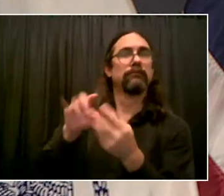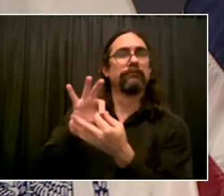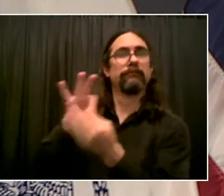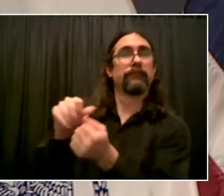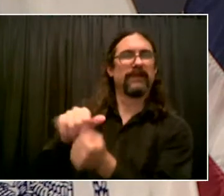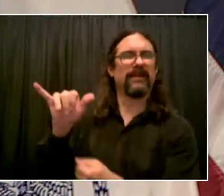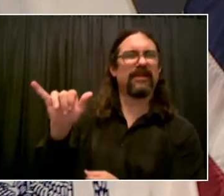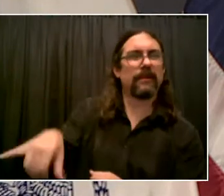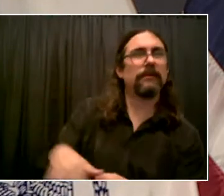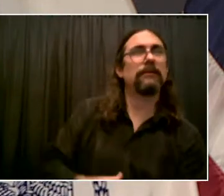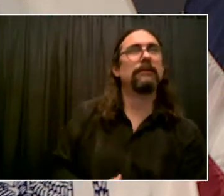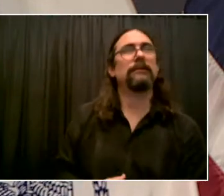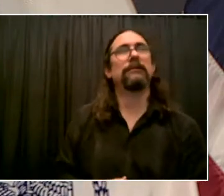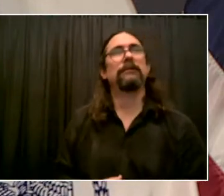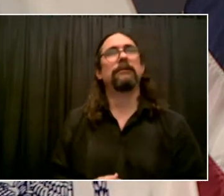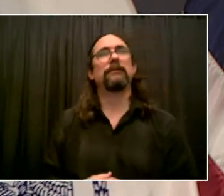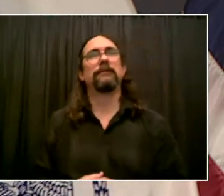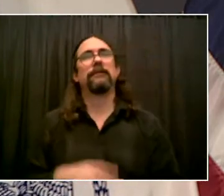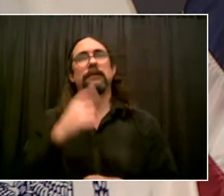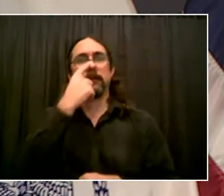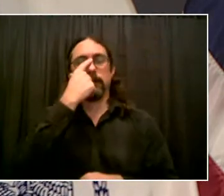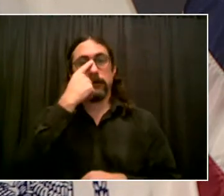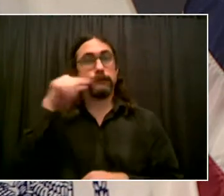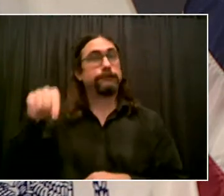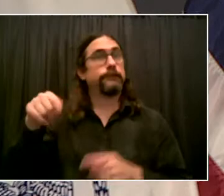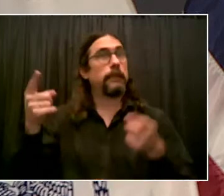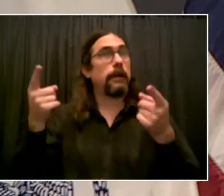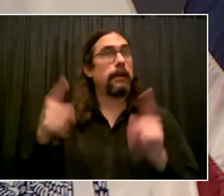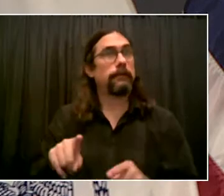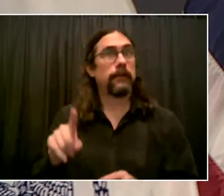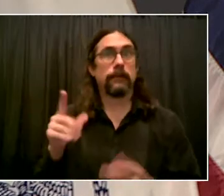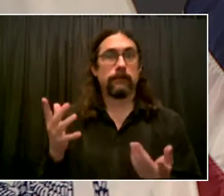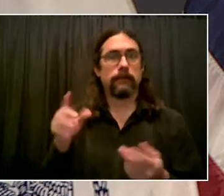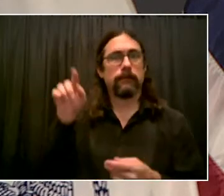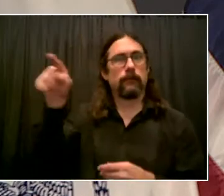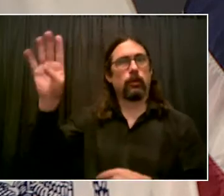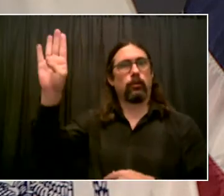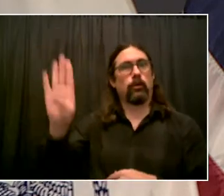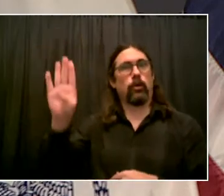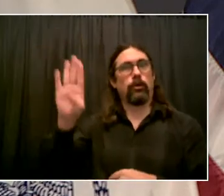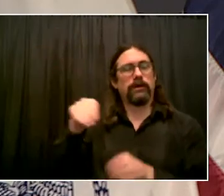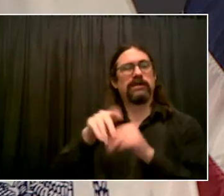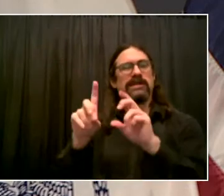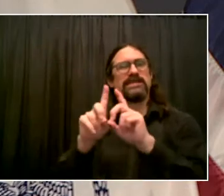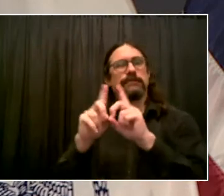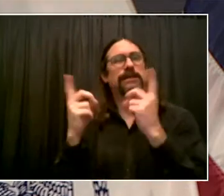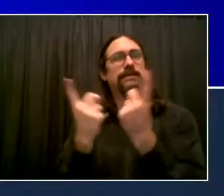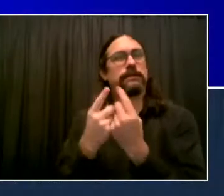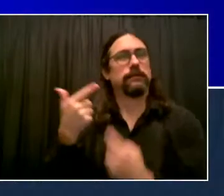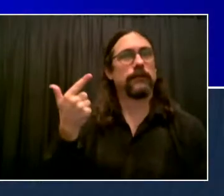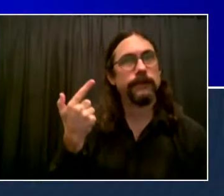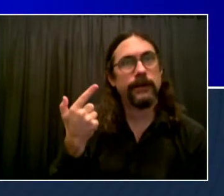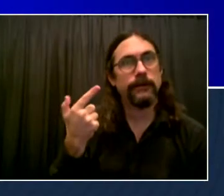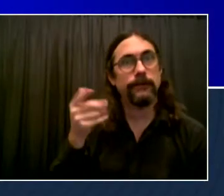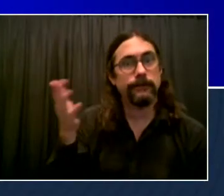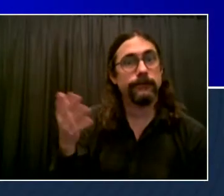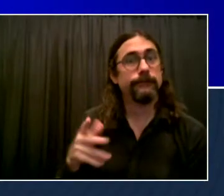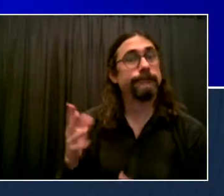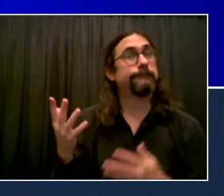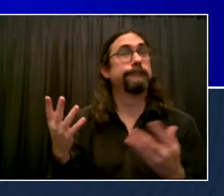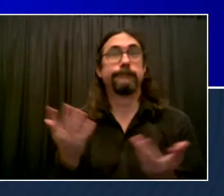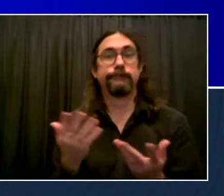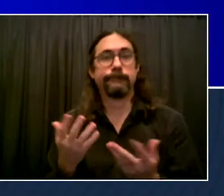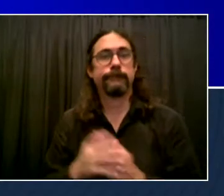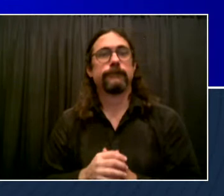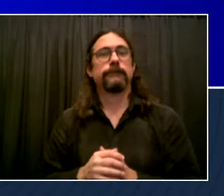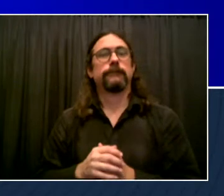Brooklyn, in District 21, Southern Brooklyn. First, the Early College Teacher Prep Academy. This excites me so much.